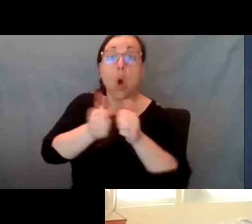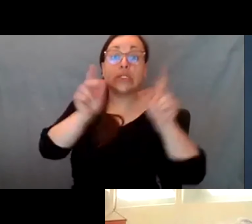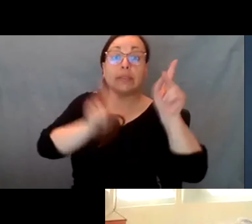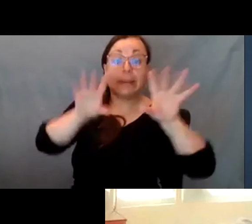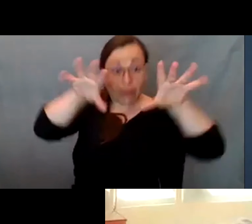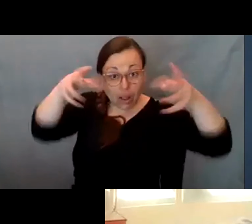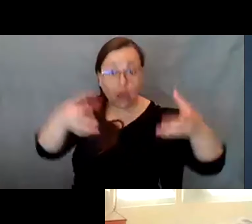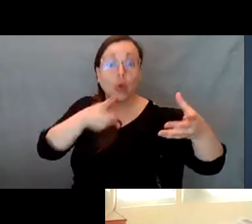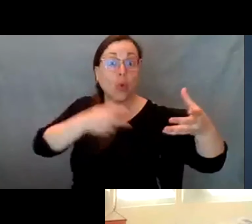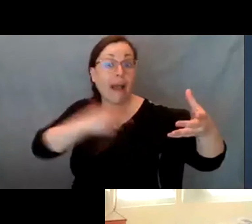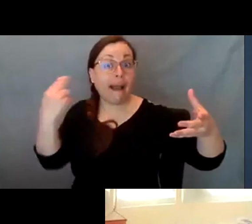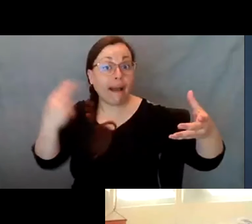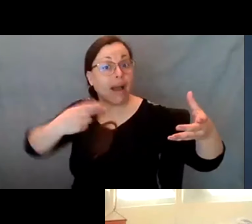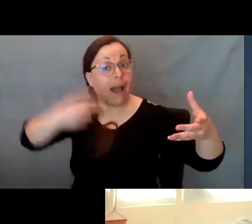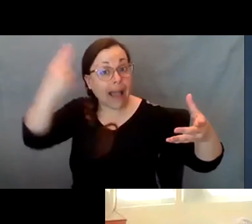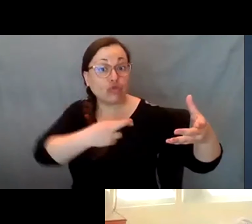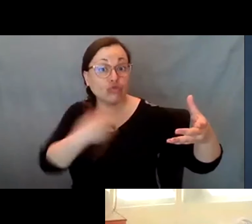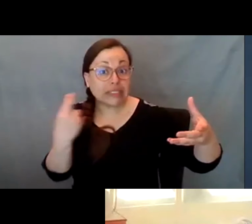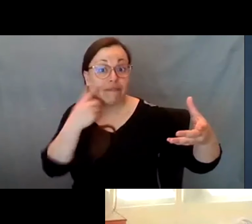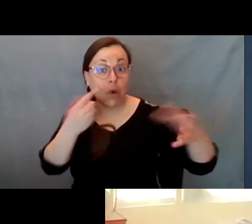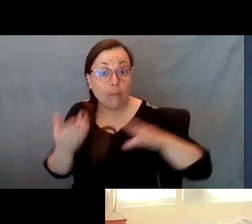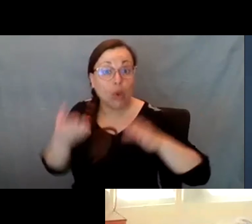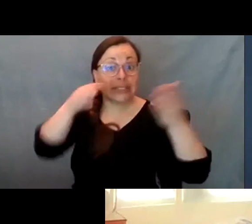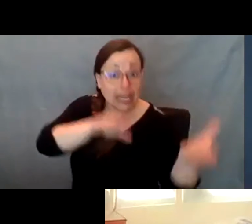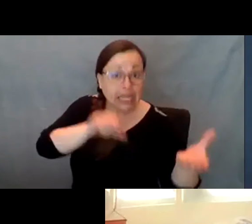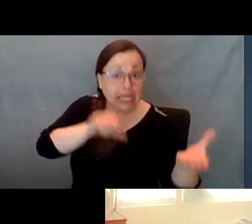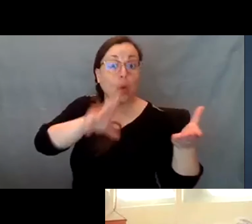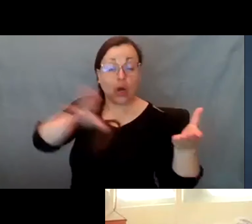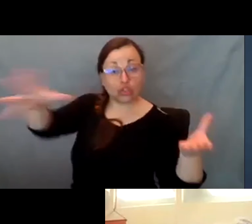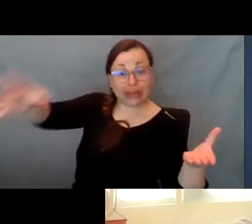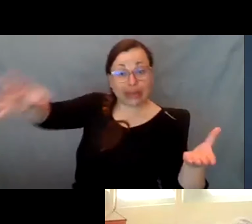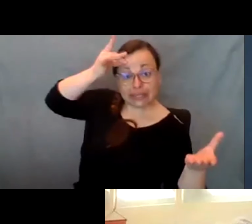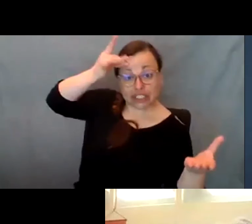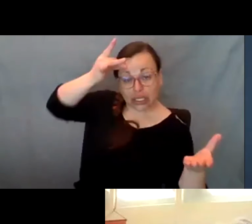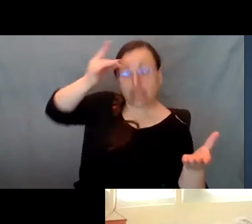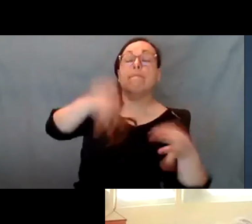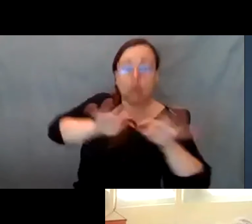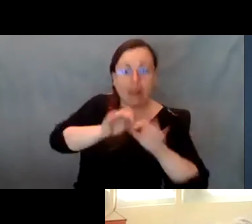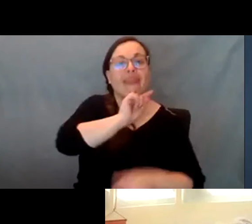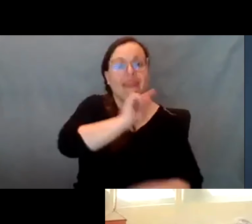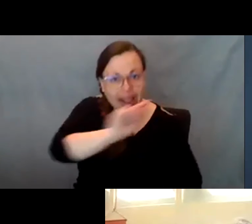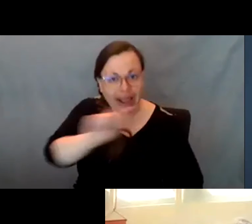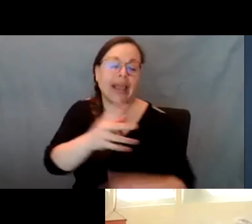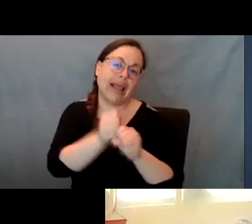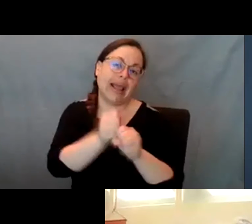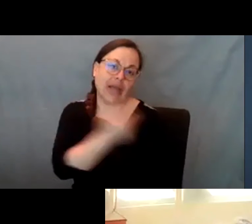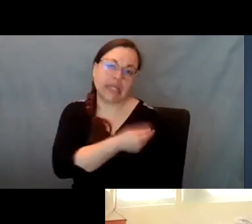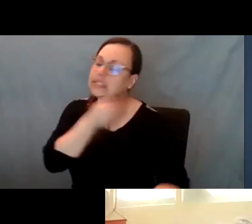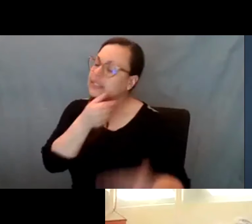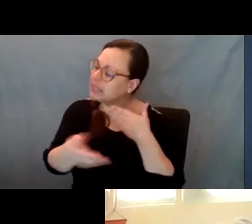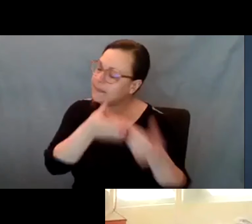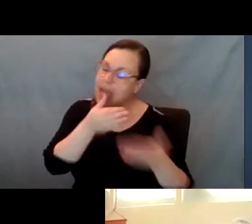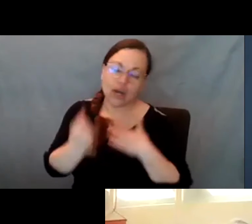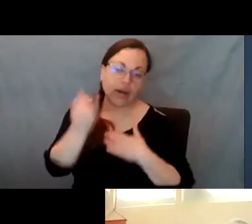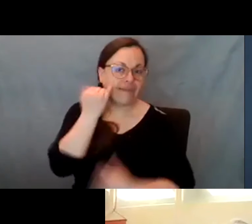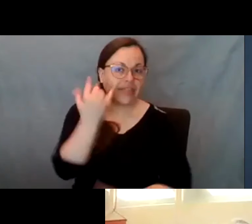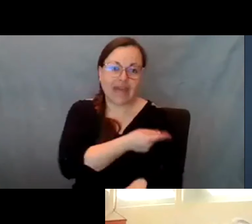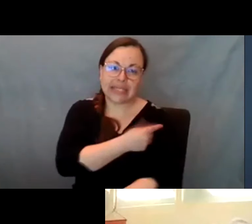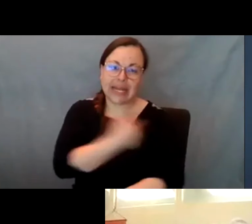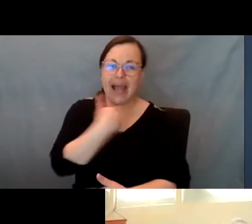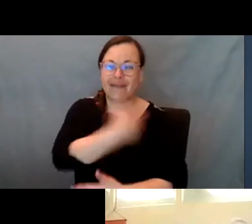high risk of the mortality or transmission get vaccinated, regardless of whether or not the vaccine has this